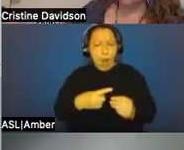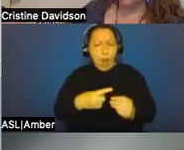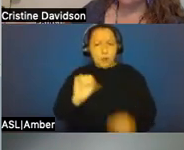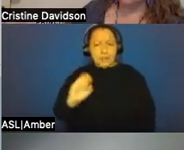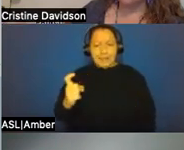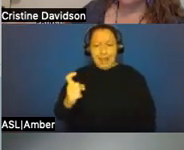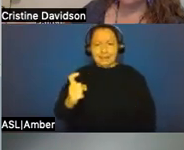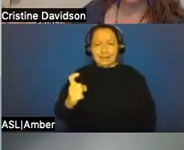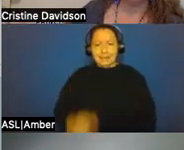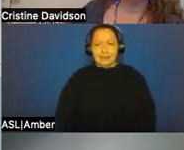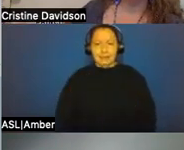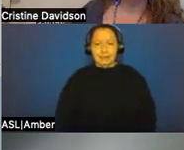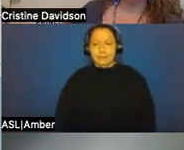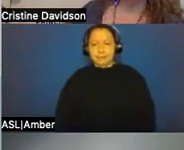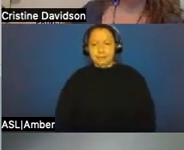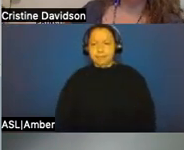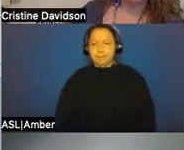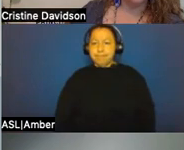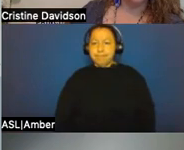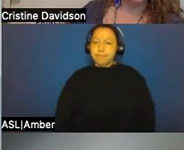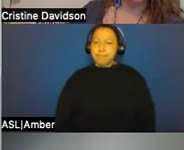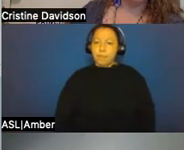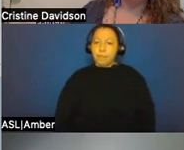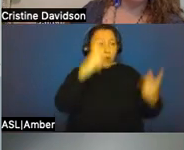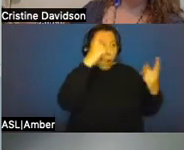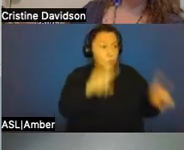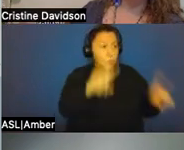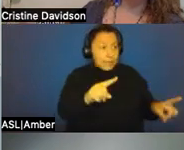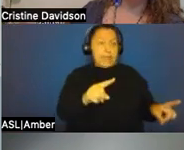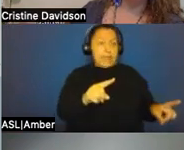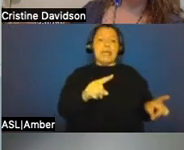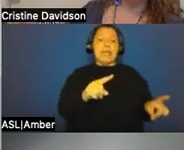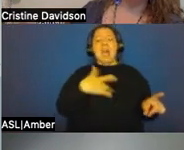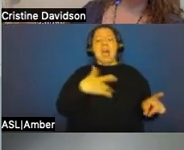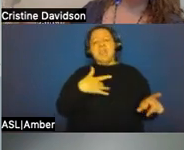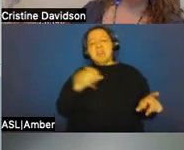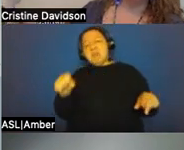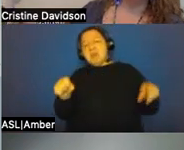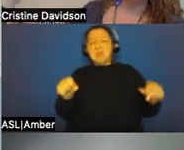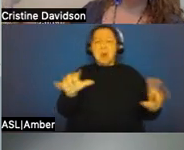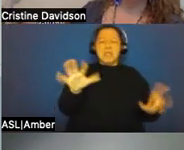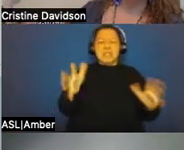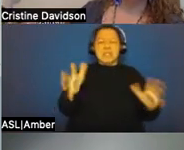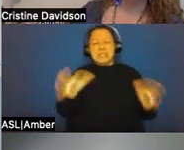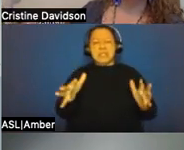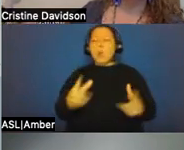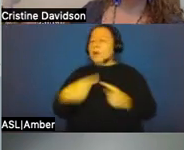to show kids about sex. Do you agree with that? Are you somewhere in the middle? Or do you disagree?